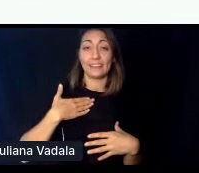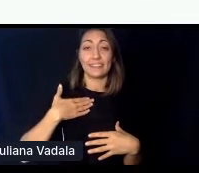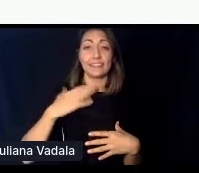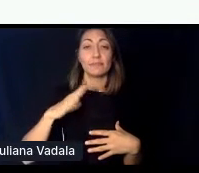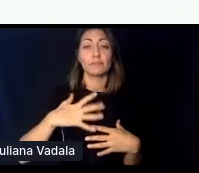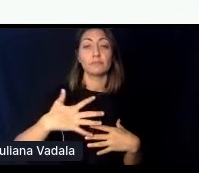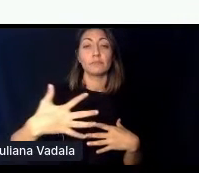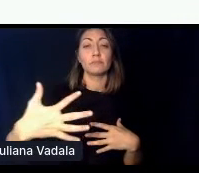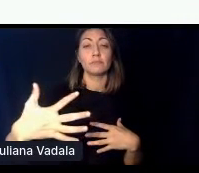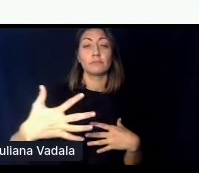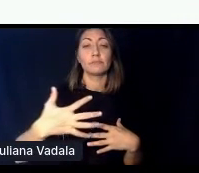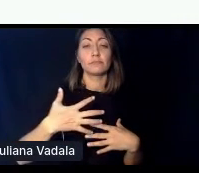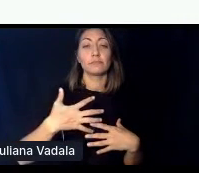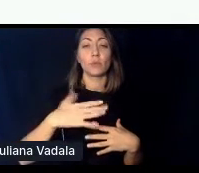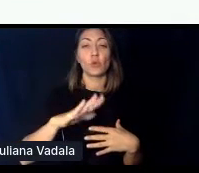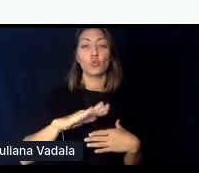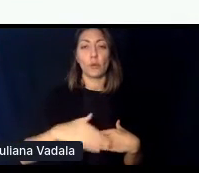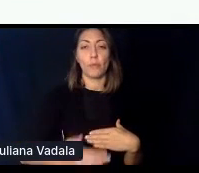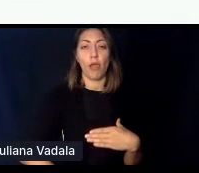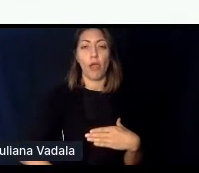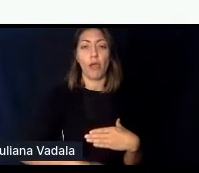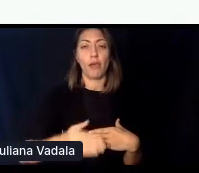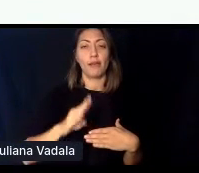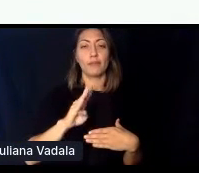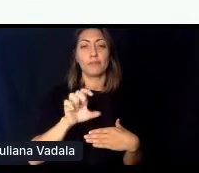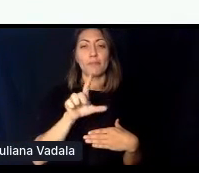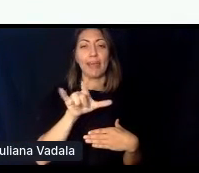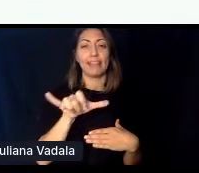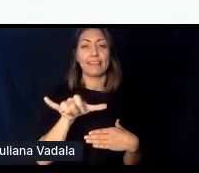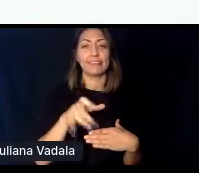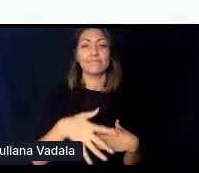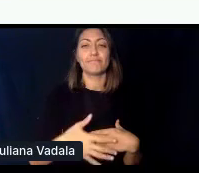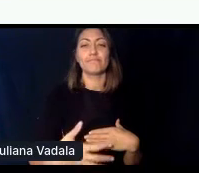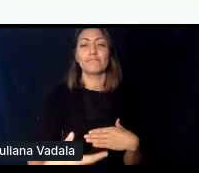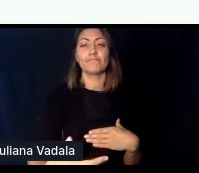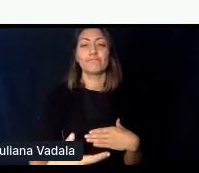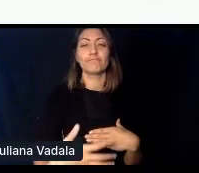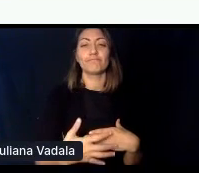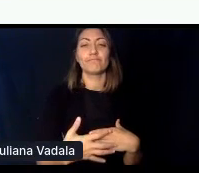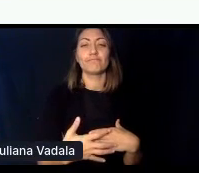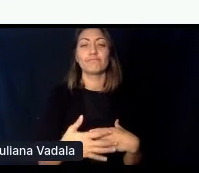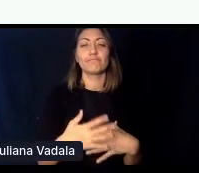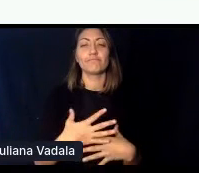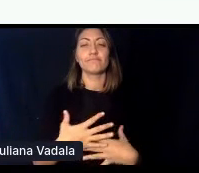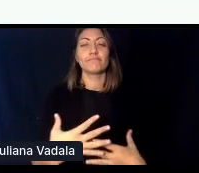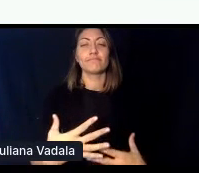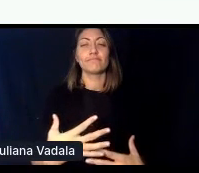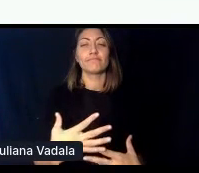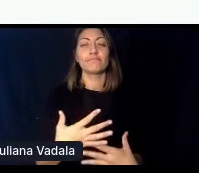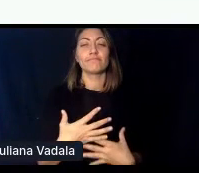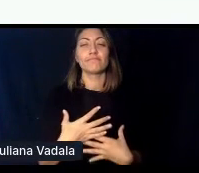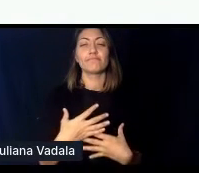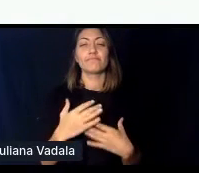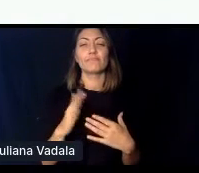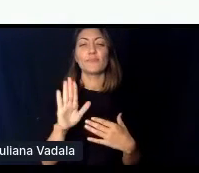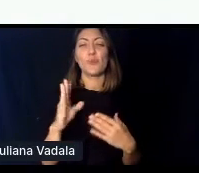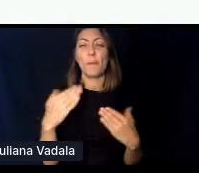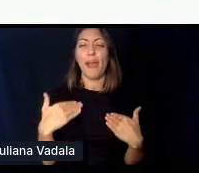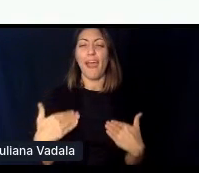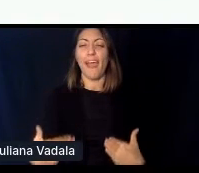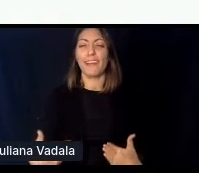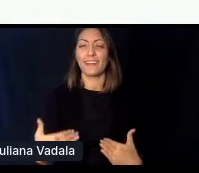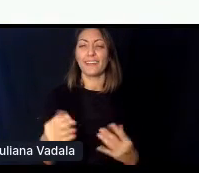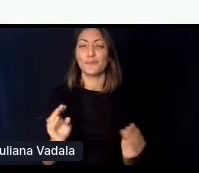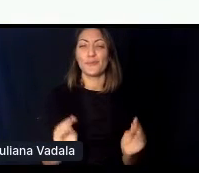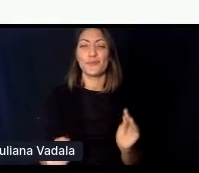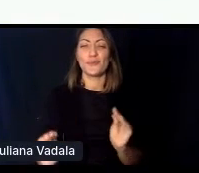out? Feel how your belly pushes in and out, and how your lungs expand and contract.